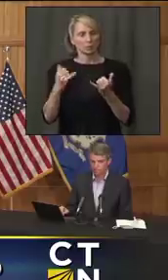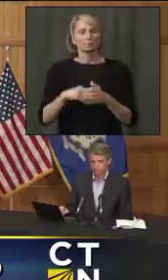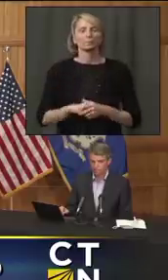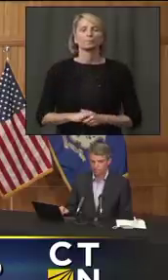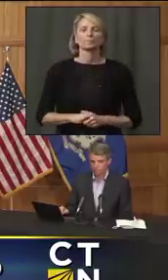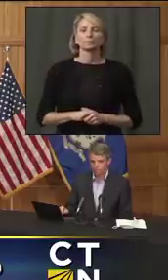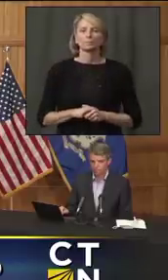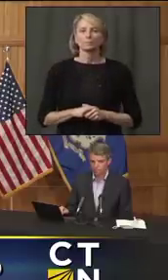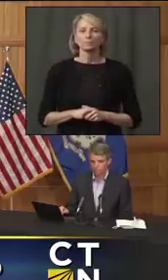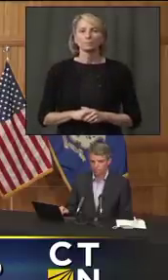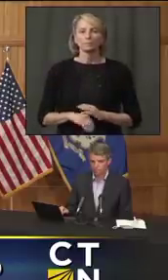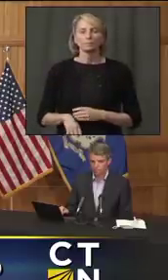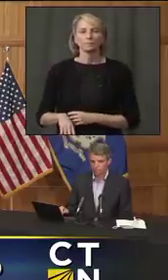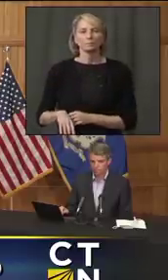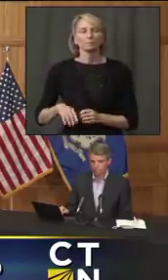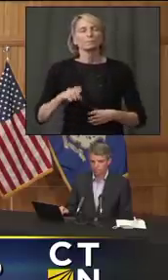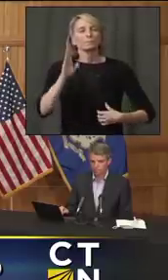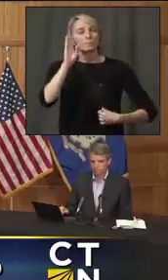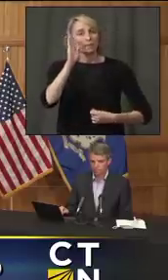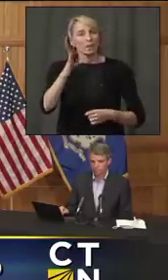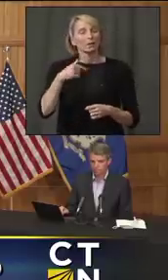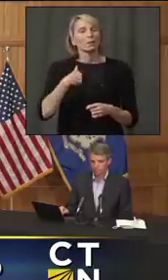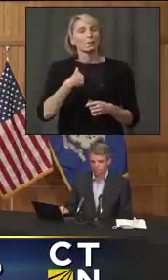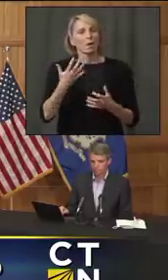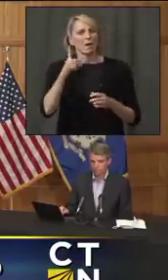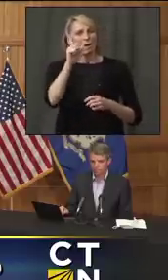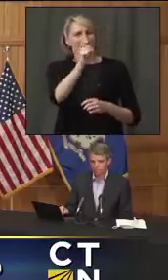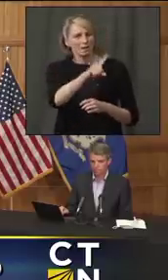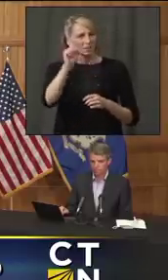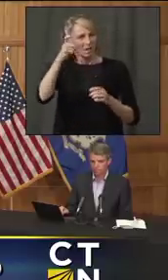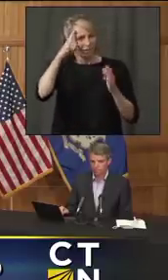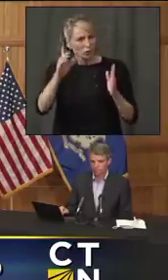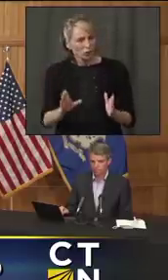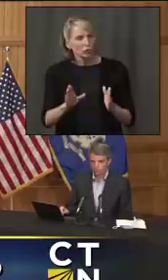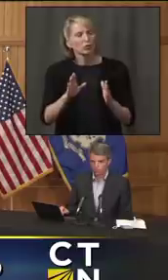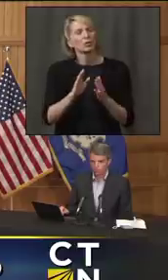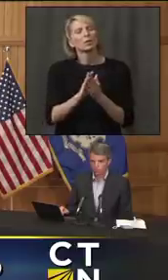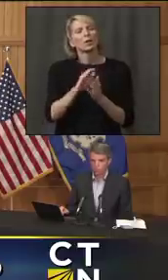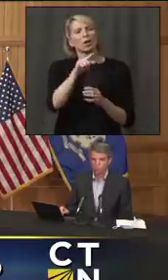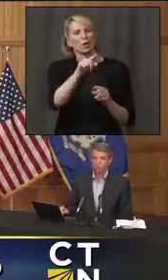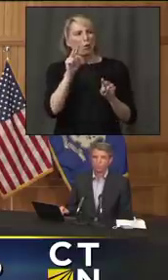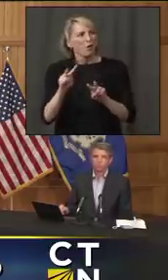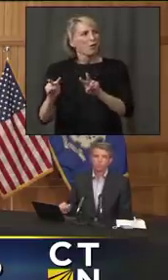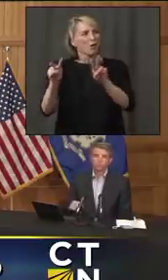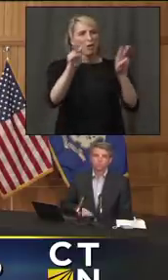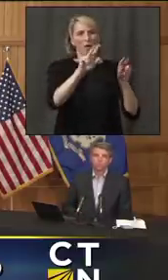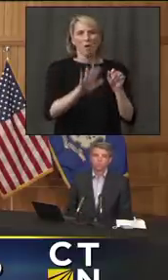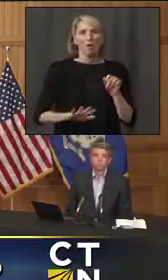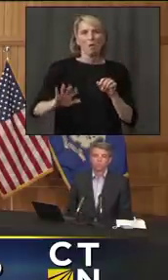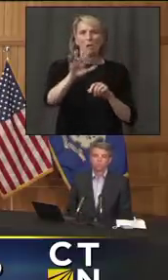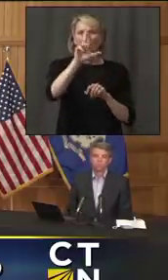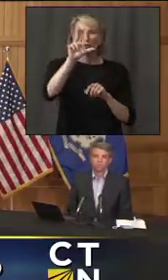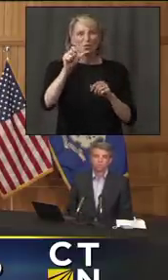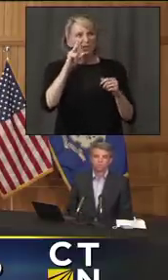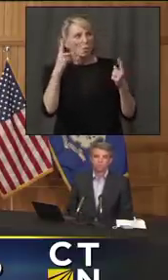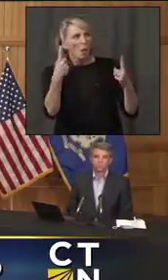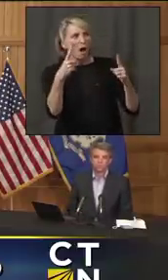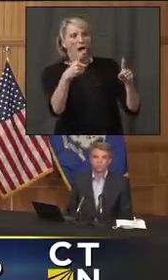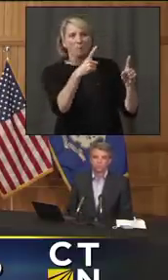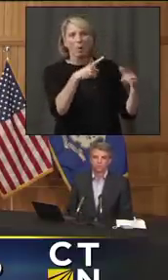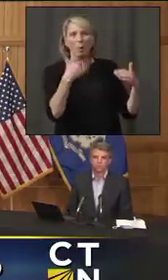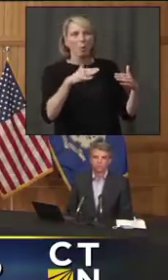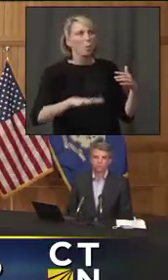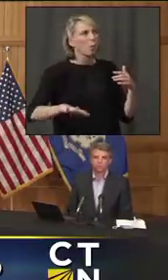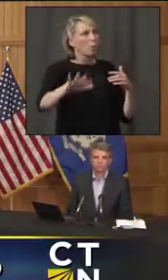Hi, Governor Matt Austin with NBC Connecticut. My first question was for you. When you look around the country and see what's happening, does that impact at all